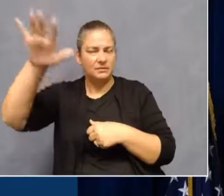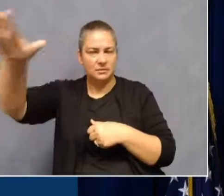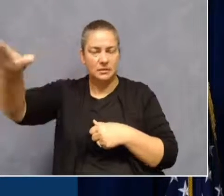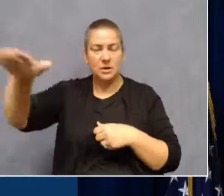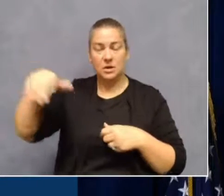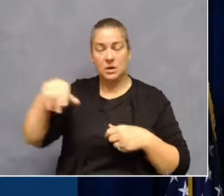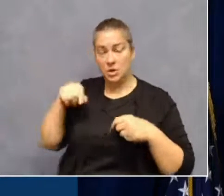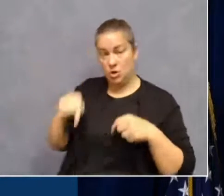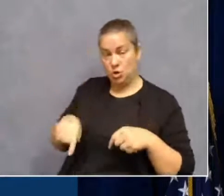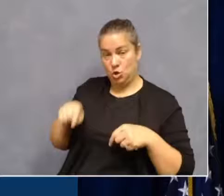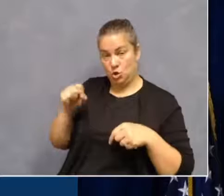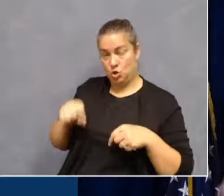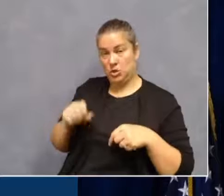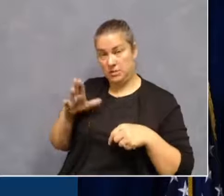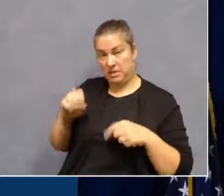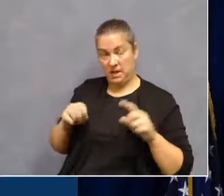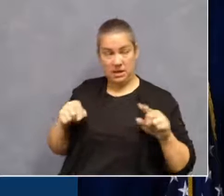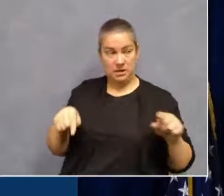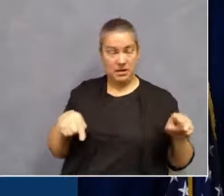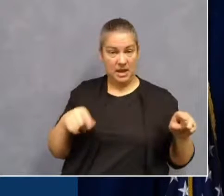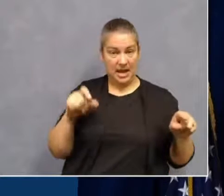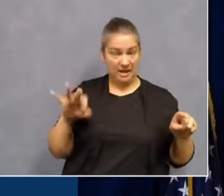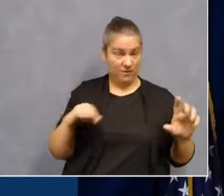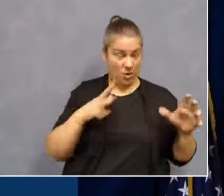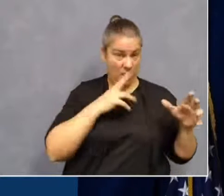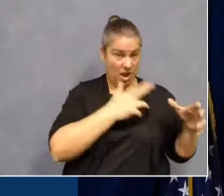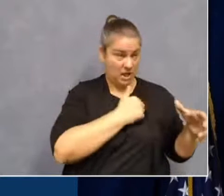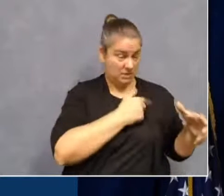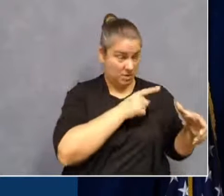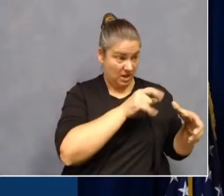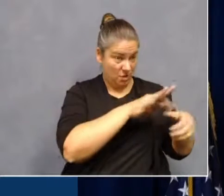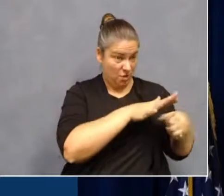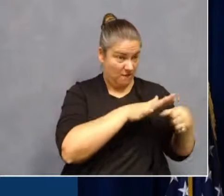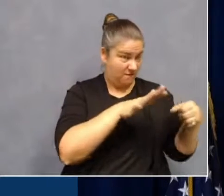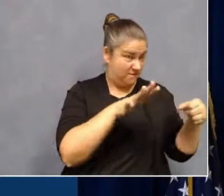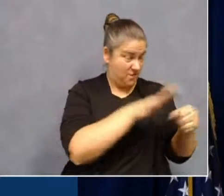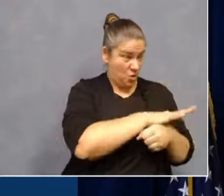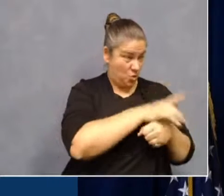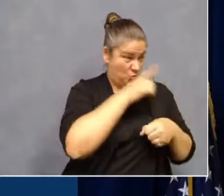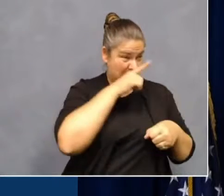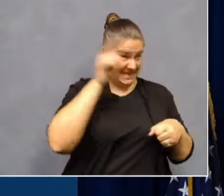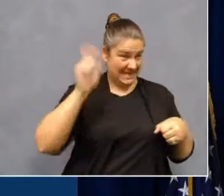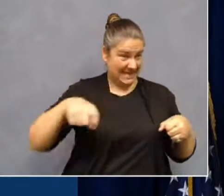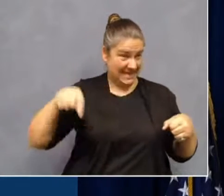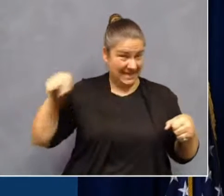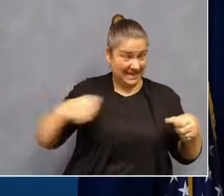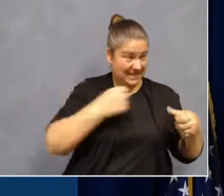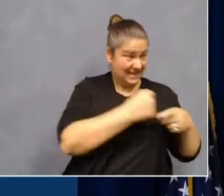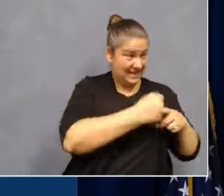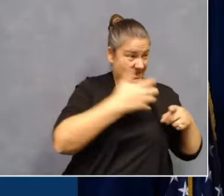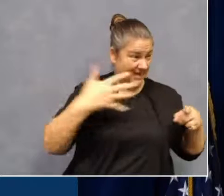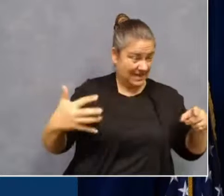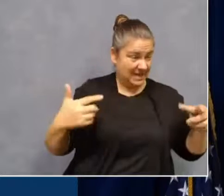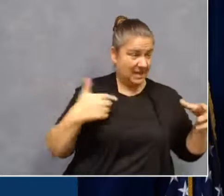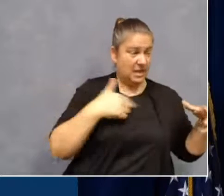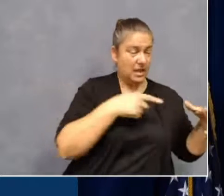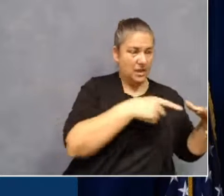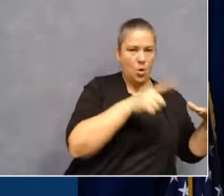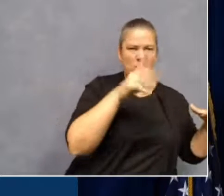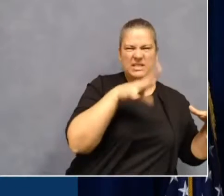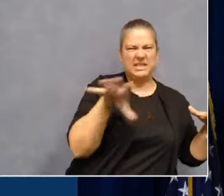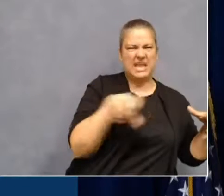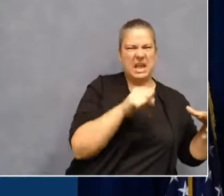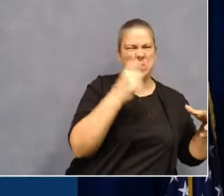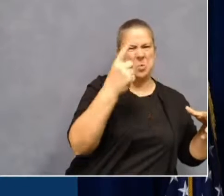most. There's only one piece we have to order to come back in. Our National Guard did a great job of setting it up the first time, and I know is